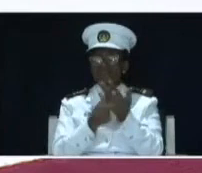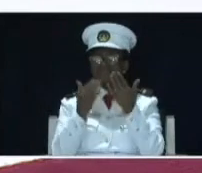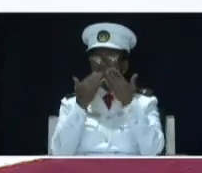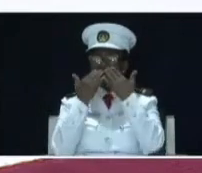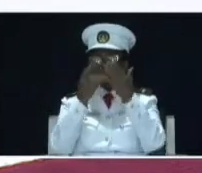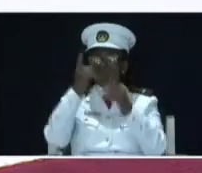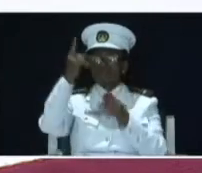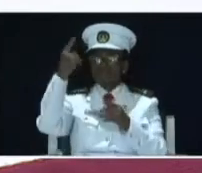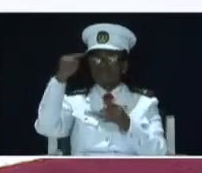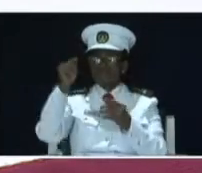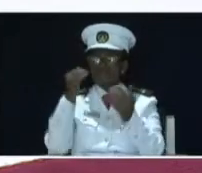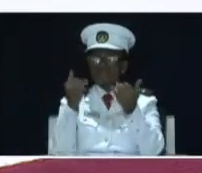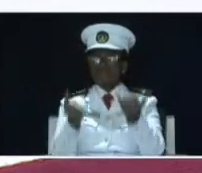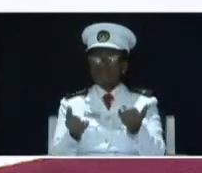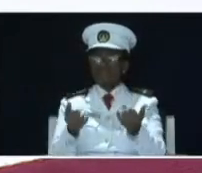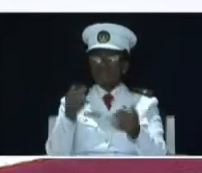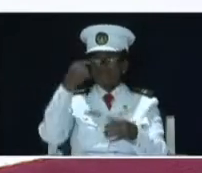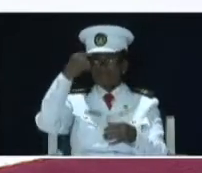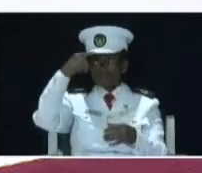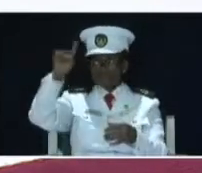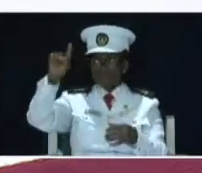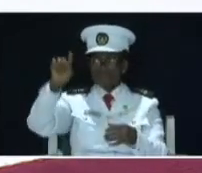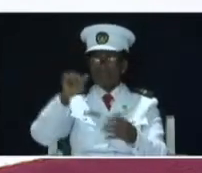Thank you now for May.